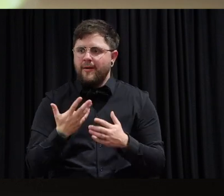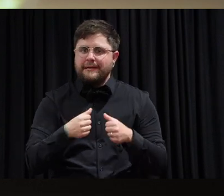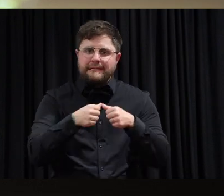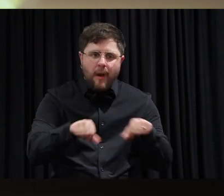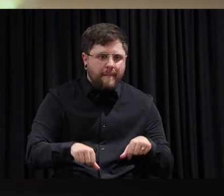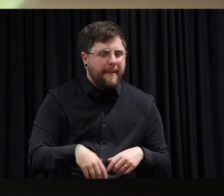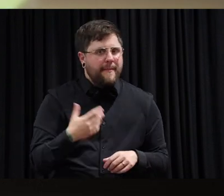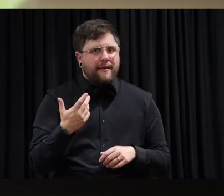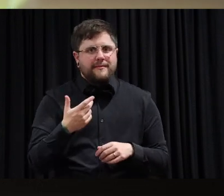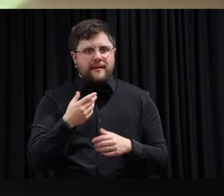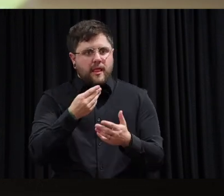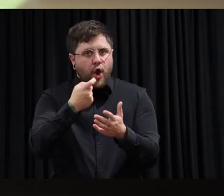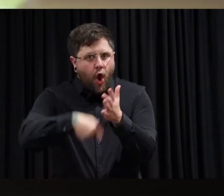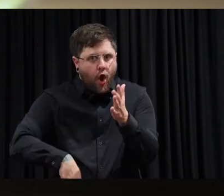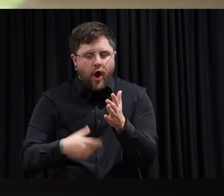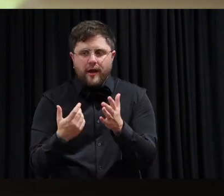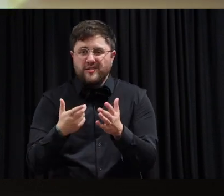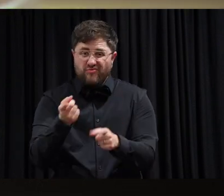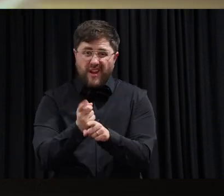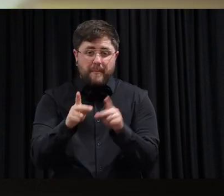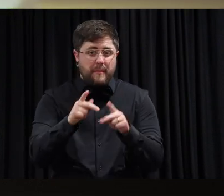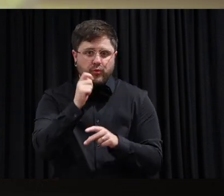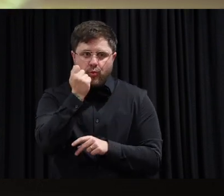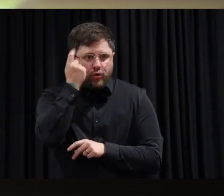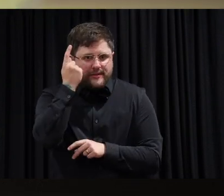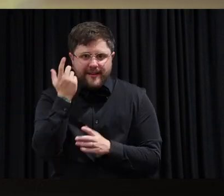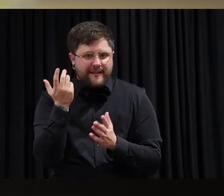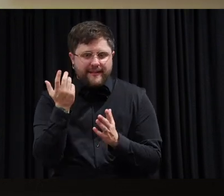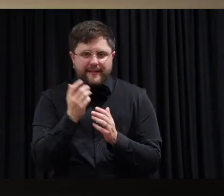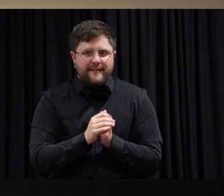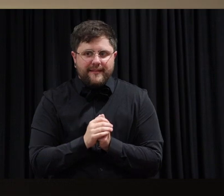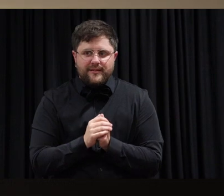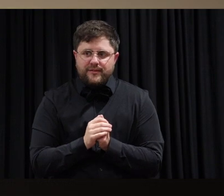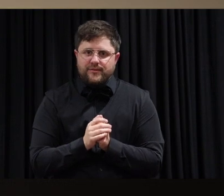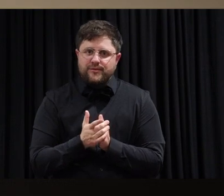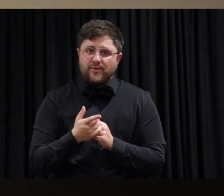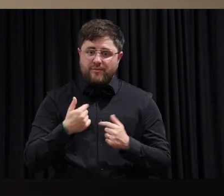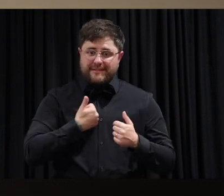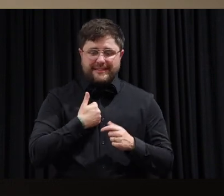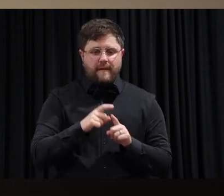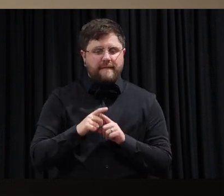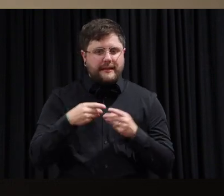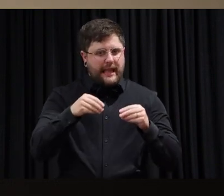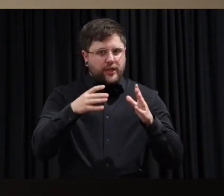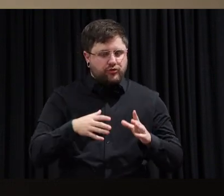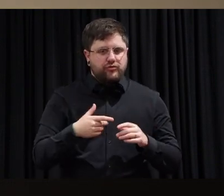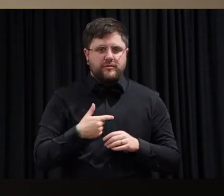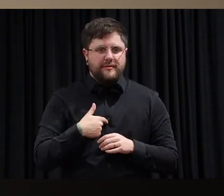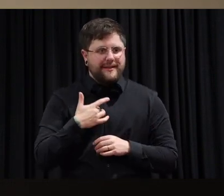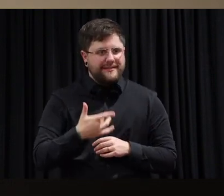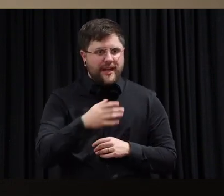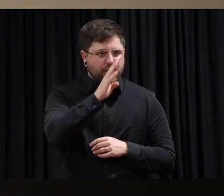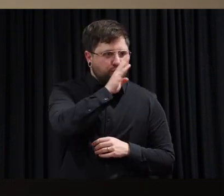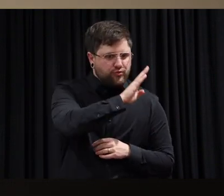down payments and things like that, because you're right. People don't understand that. Mm-hmm. And so as an agent, what I always do is direct you right